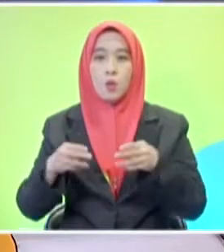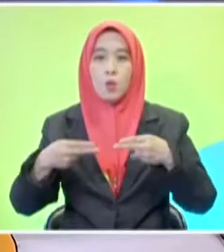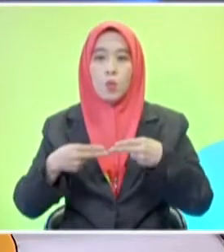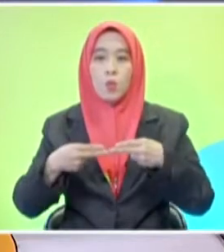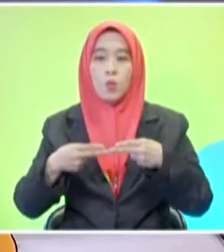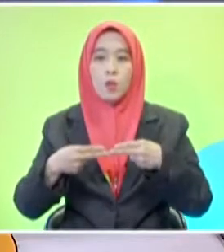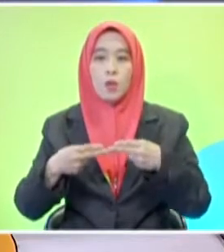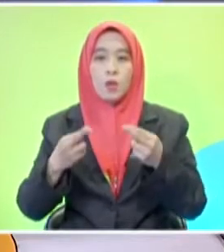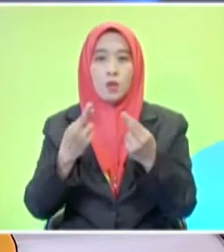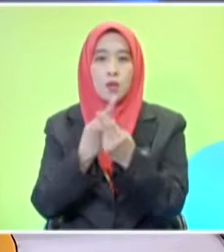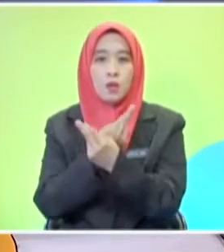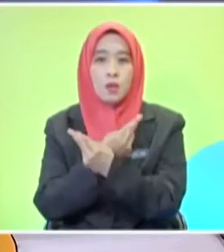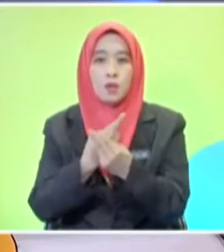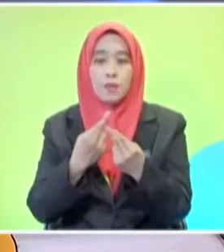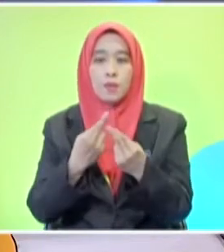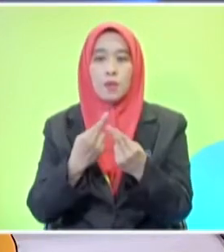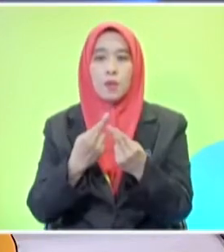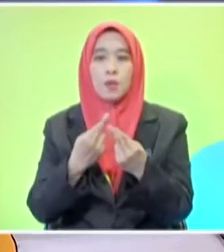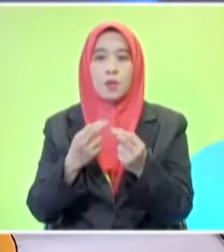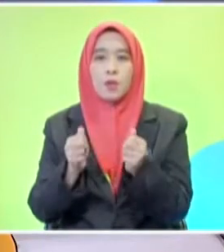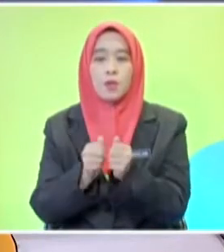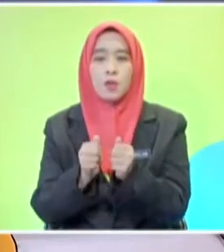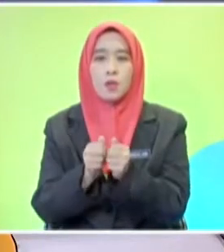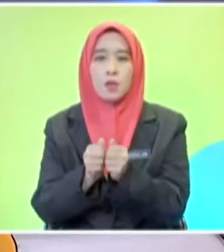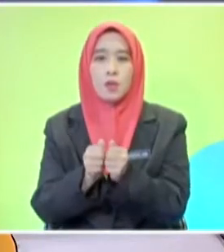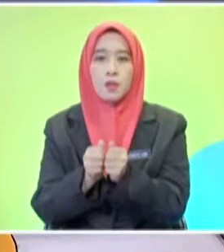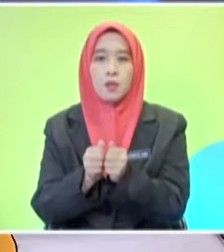species, and there are actually two types of